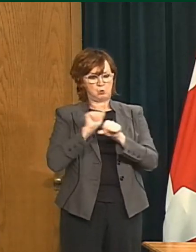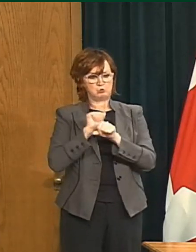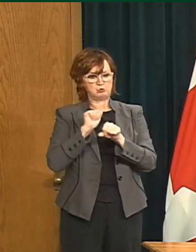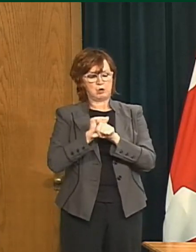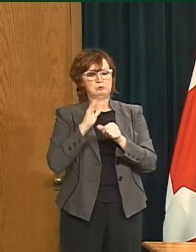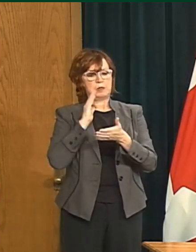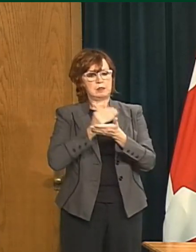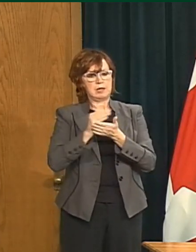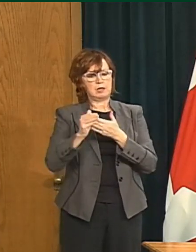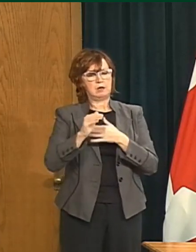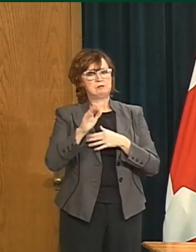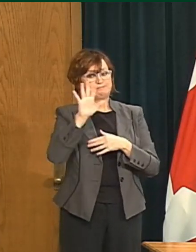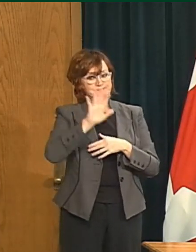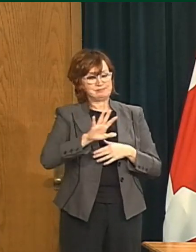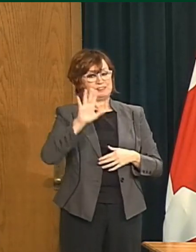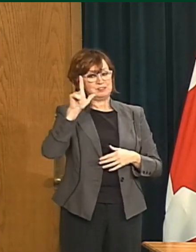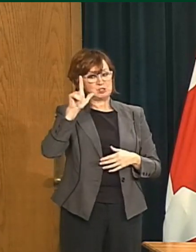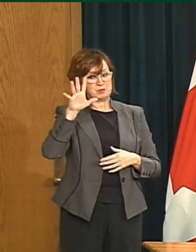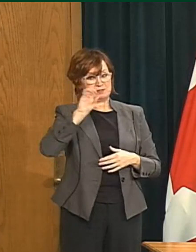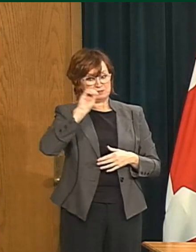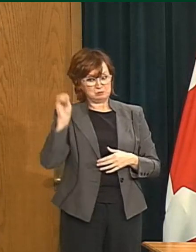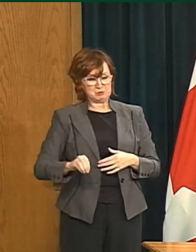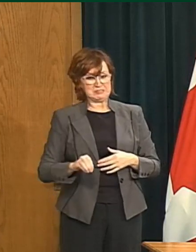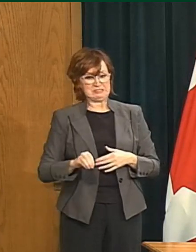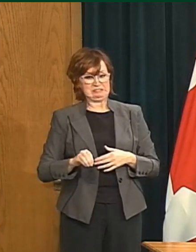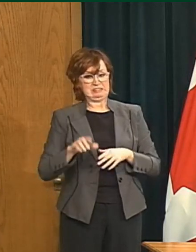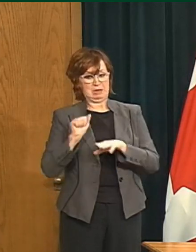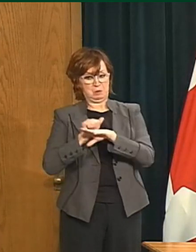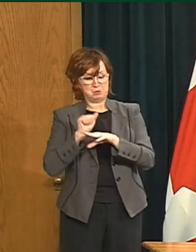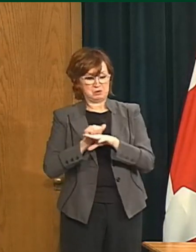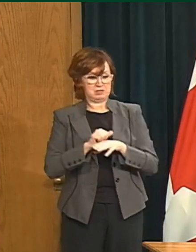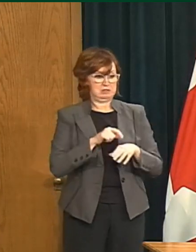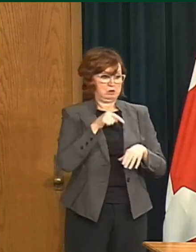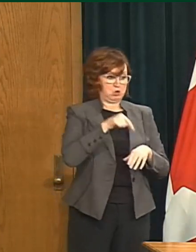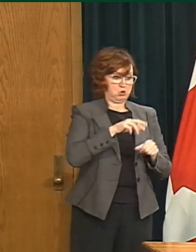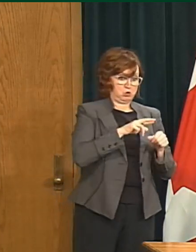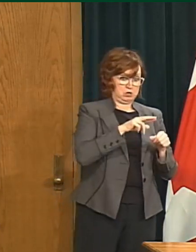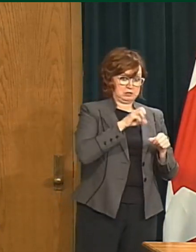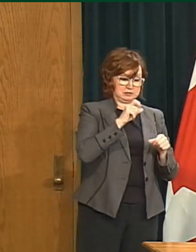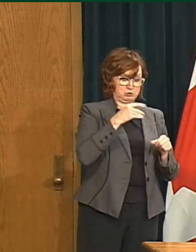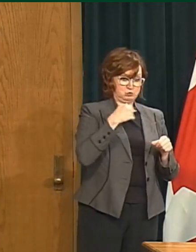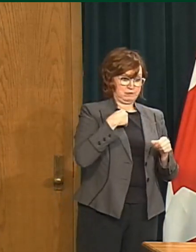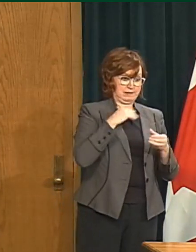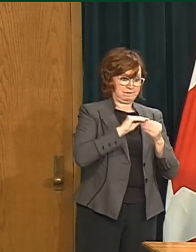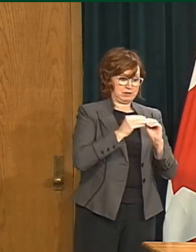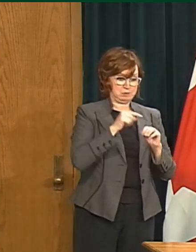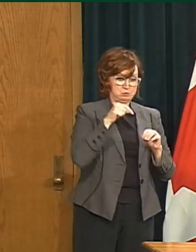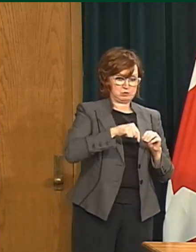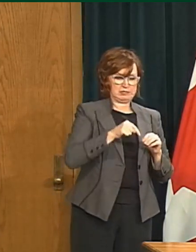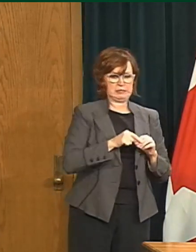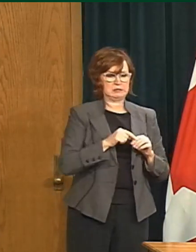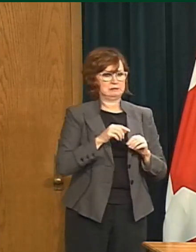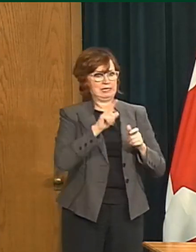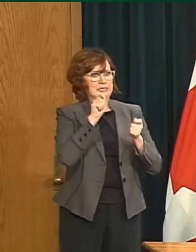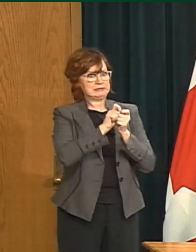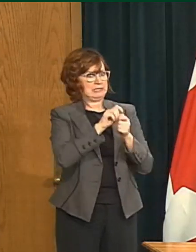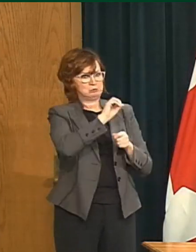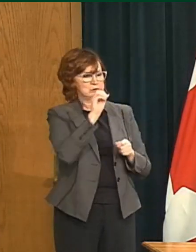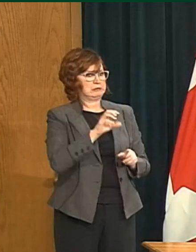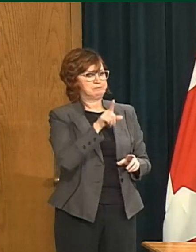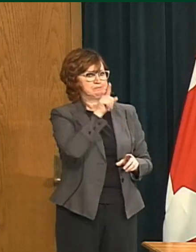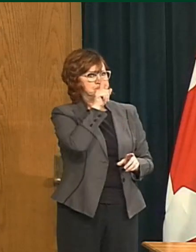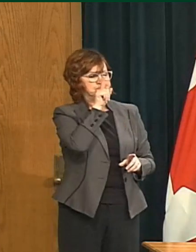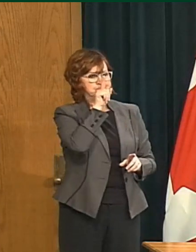now and how high it could get as the economy is kind of shut down? I don't have numbers, but I would say that it's pretty grim with respect